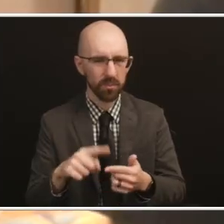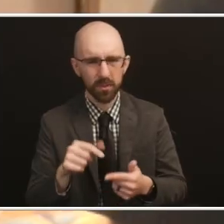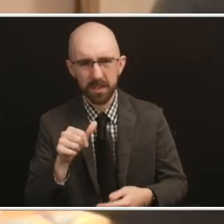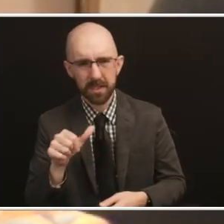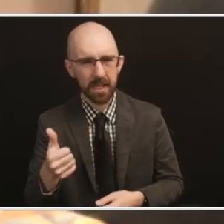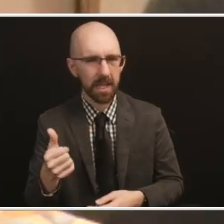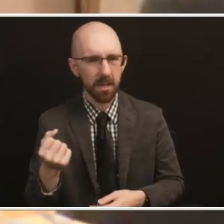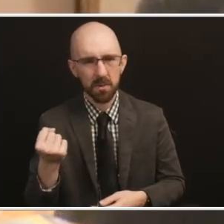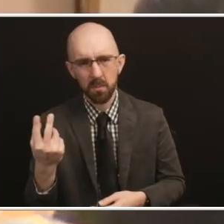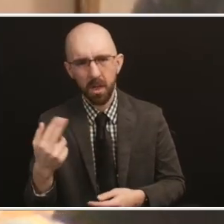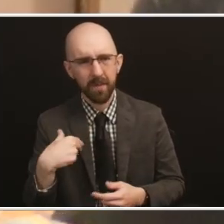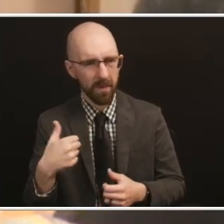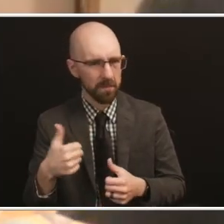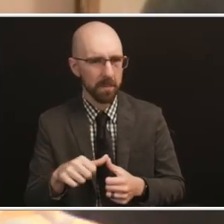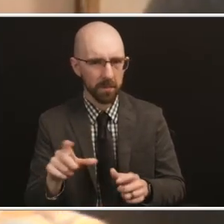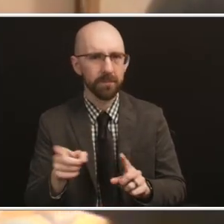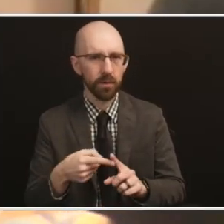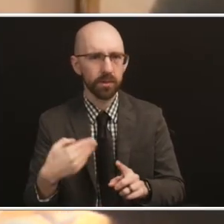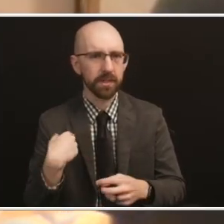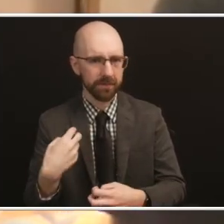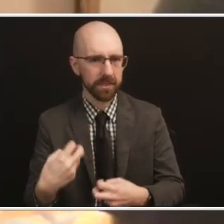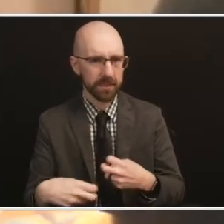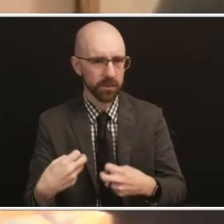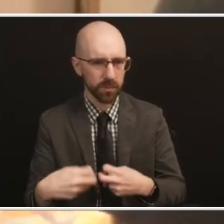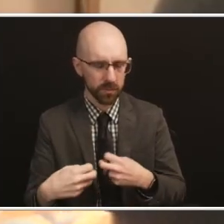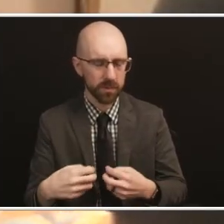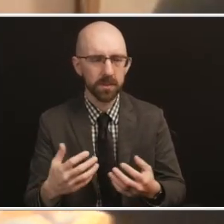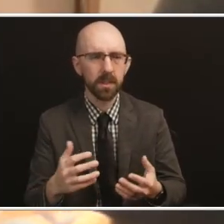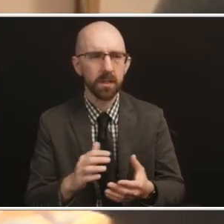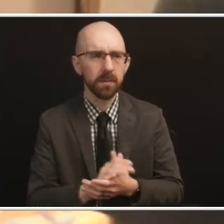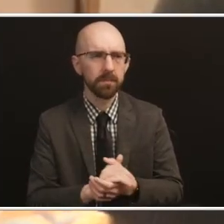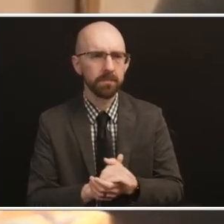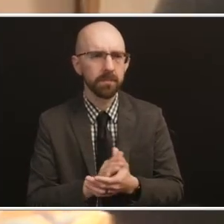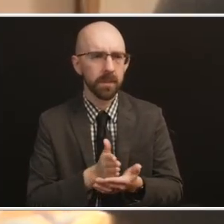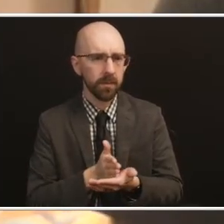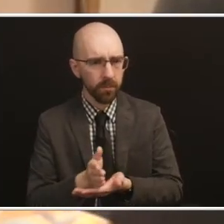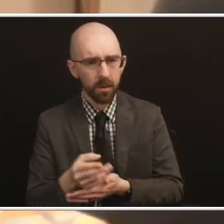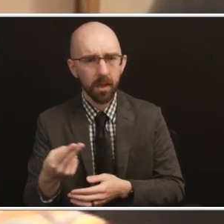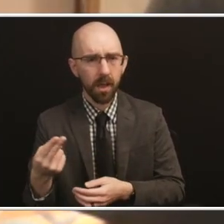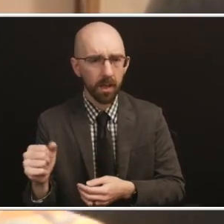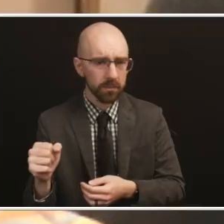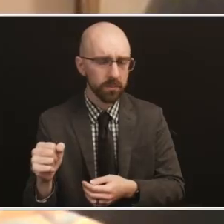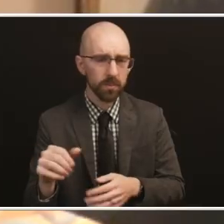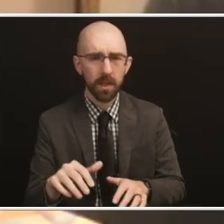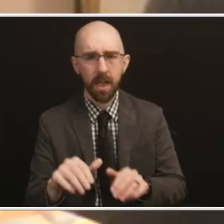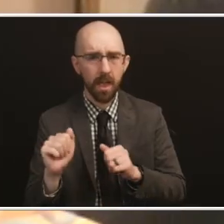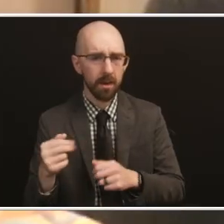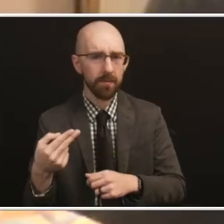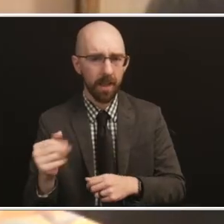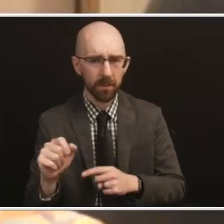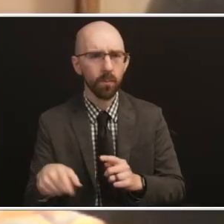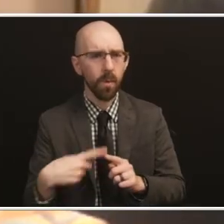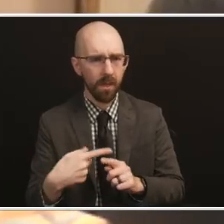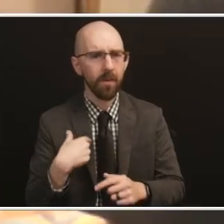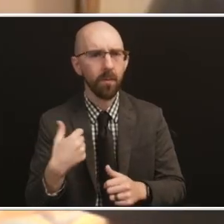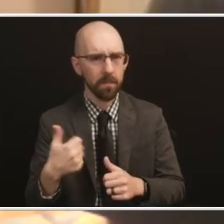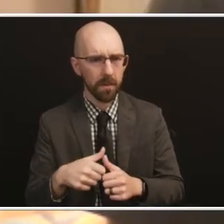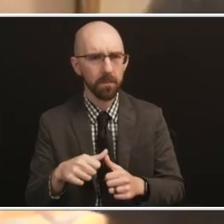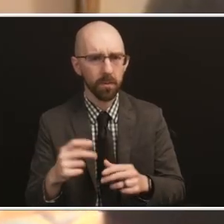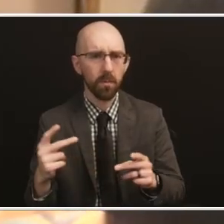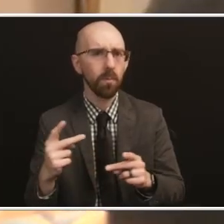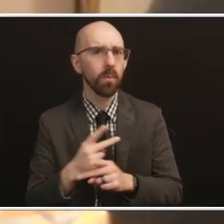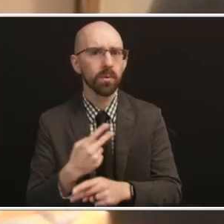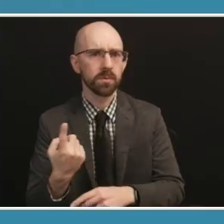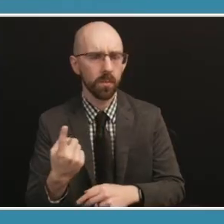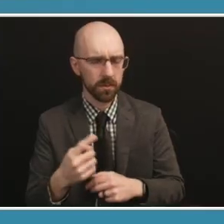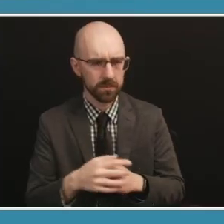old is when I remember first having issues. And through high school and then getting out of high school and stuff is when I remember the worst ones. How